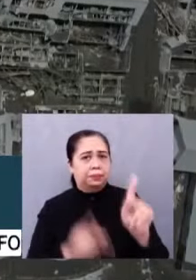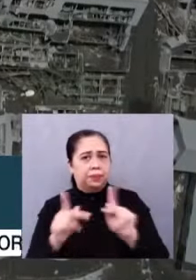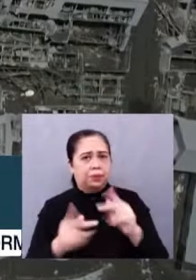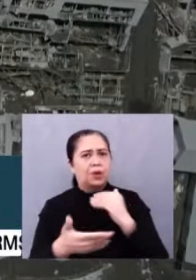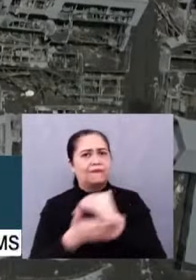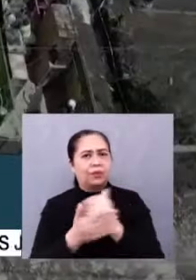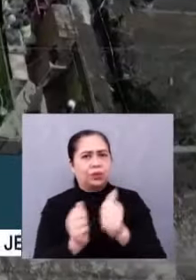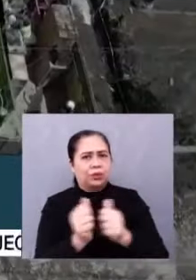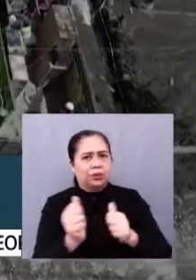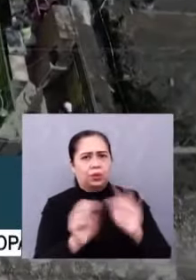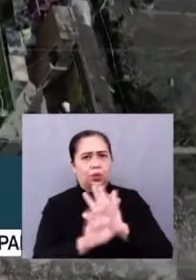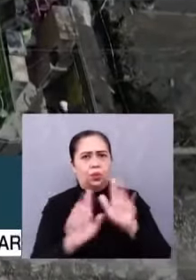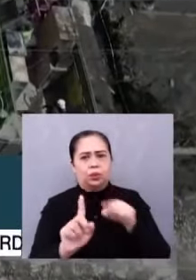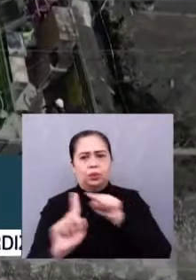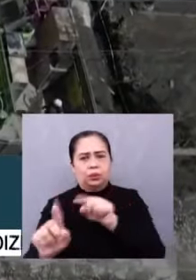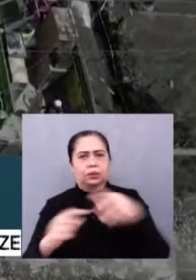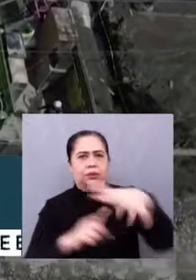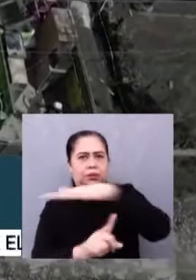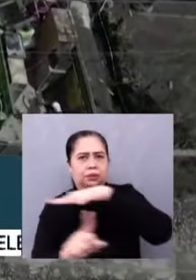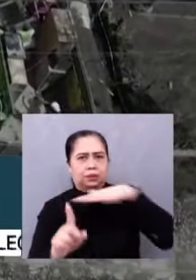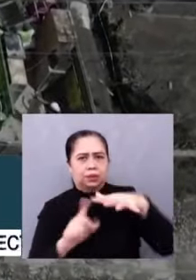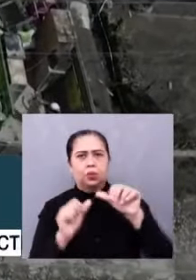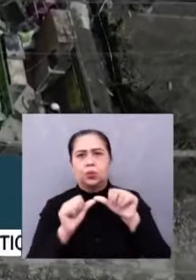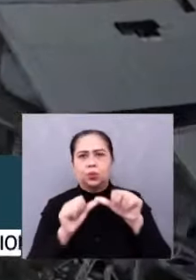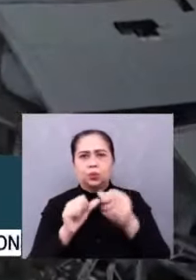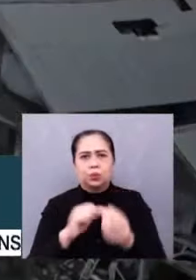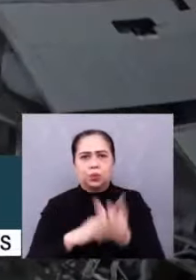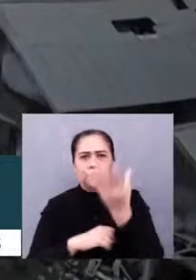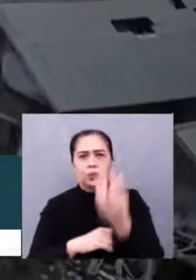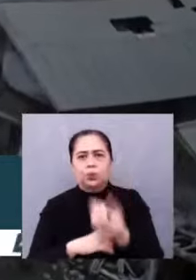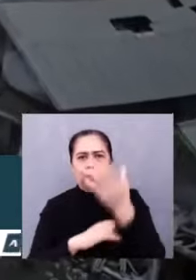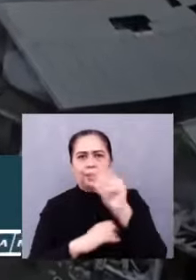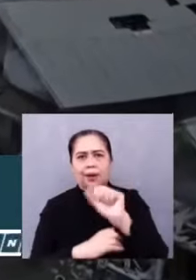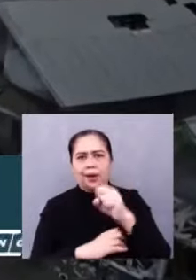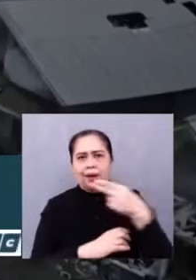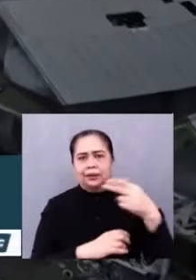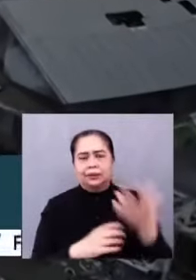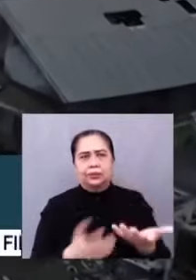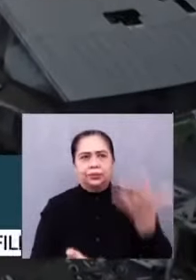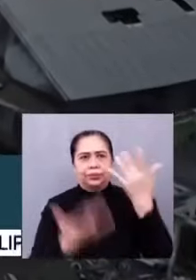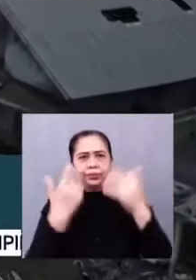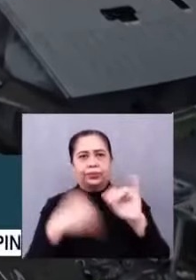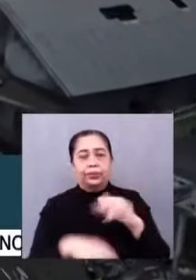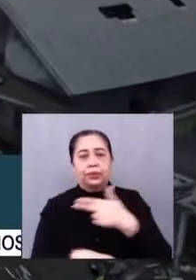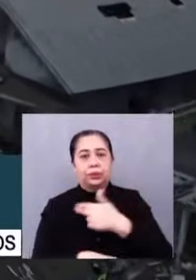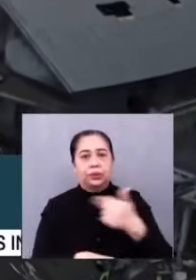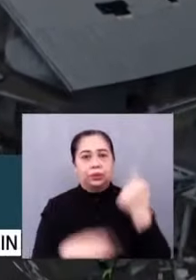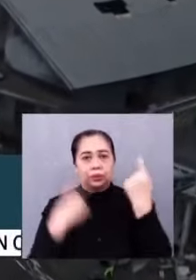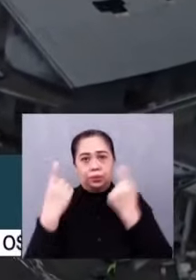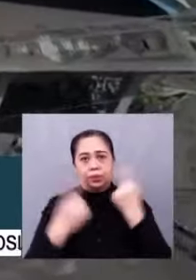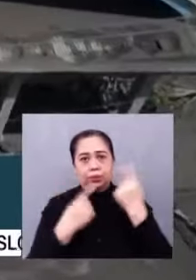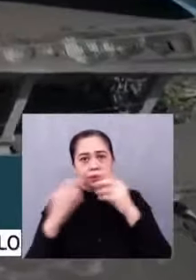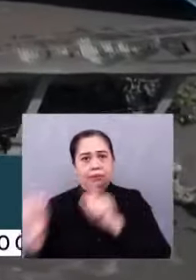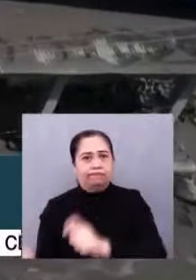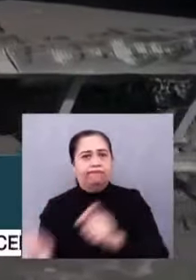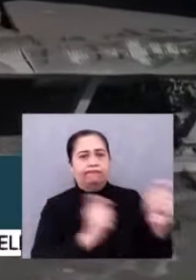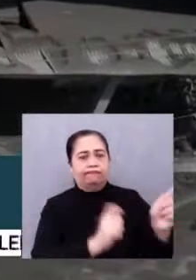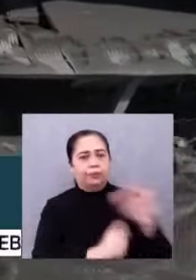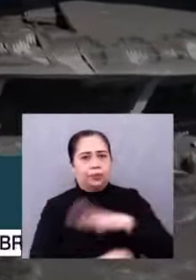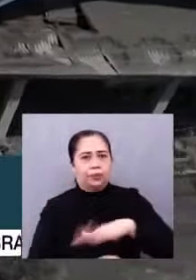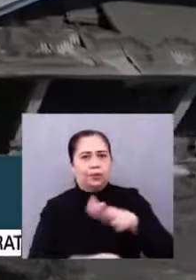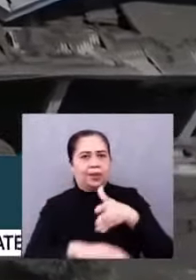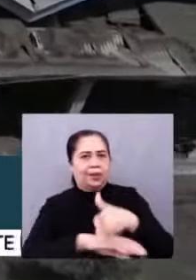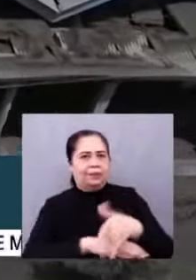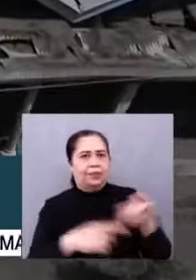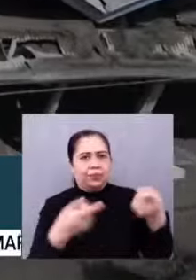vicinity of the volcano as it continues to emit volcanic ash. Indonesia is now considering relocations after the incident.